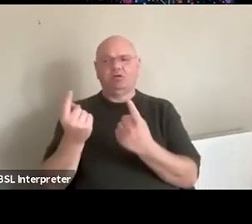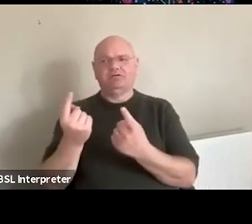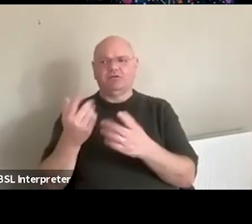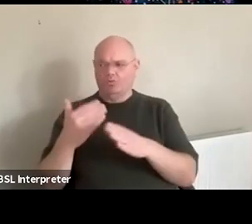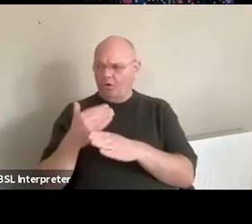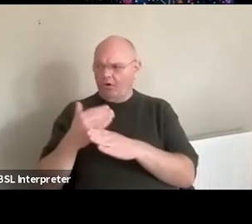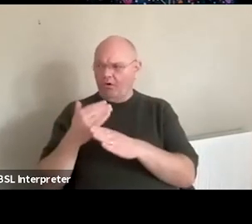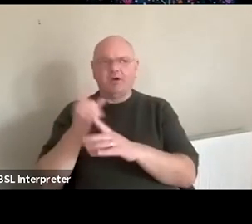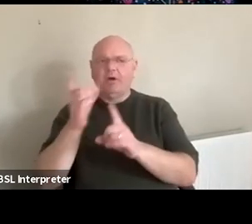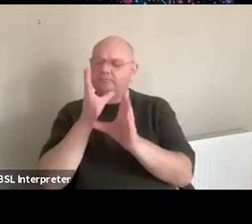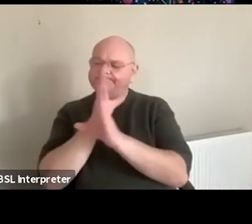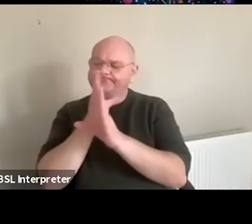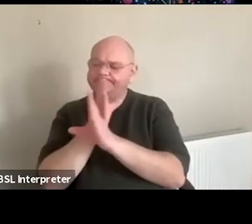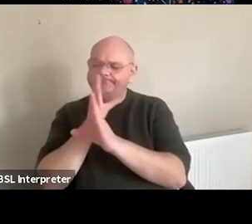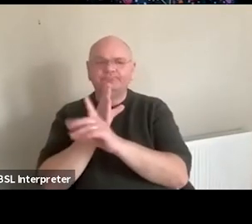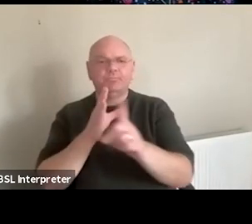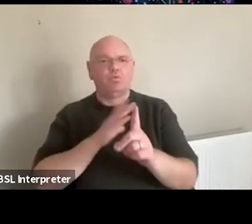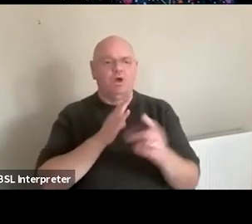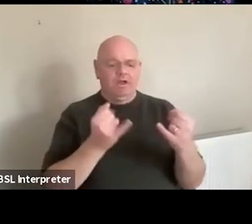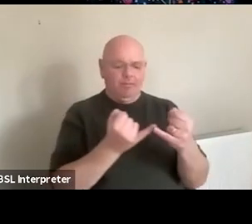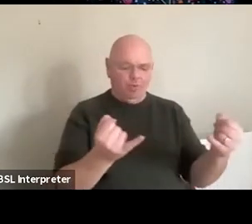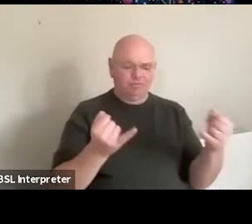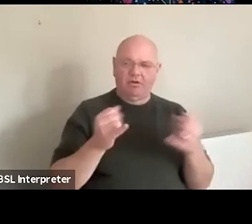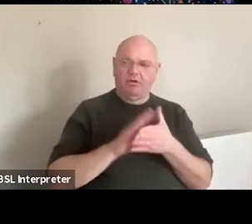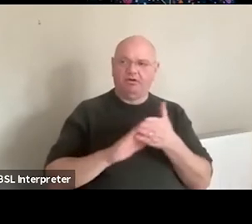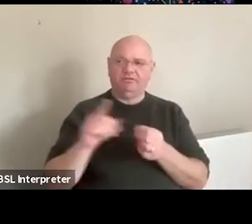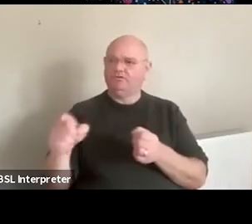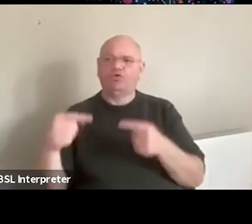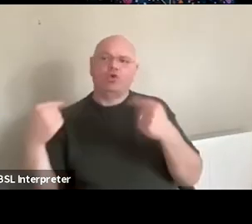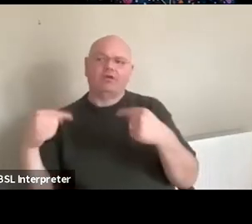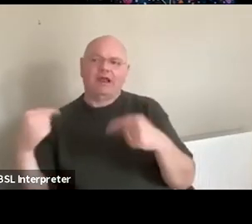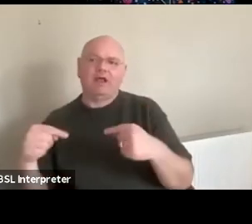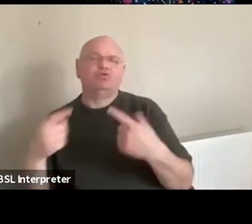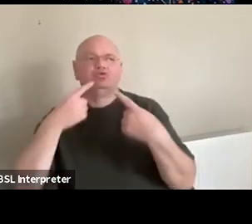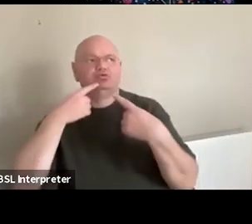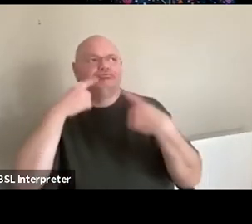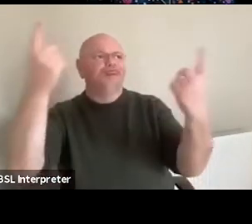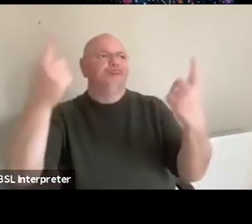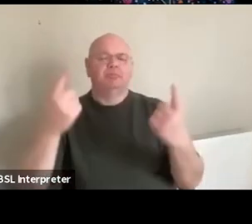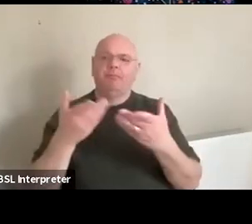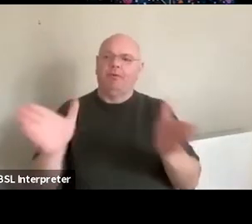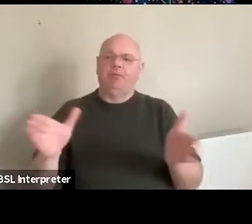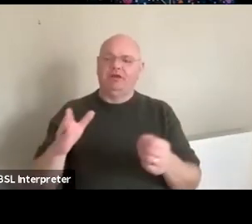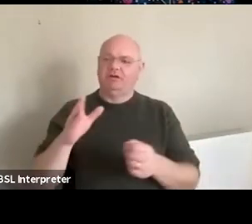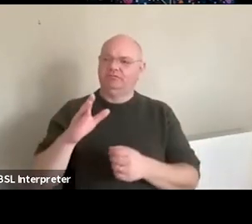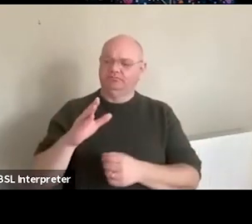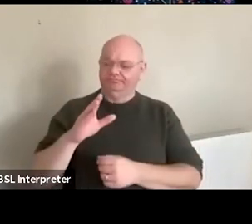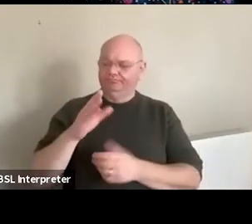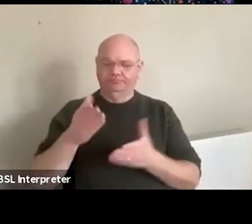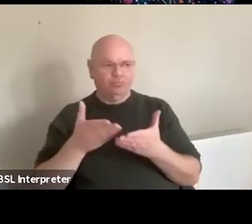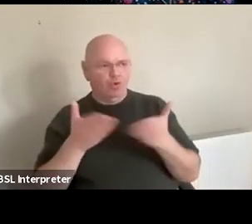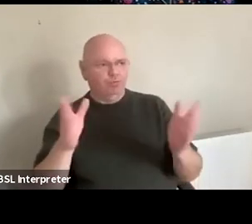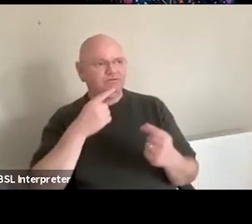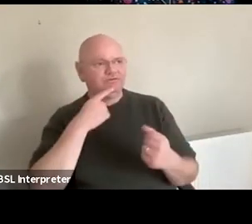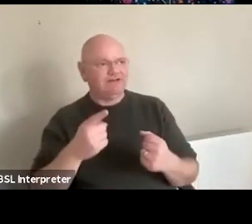said, borders are stopping them from being able to, you know, come out into the public and say, this is the work that we are doing. But they are